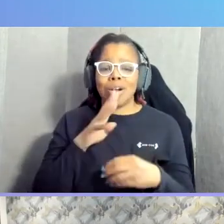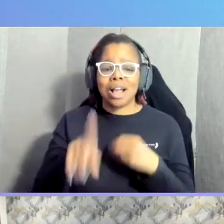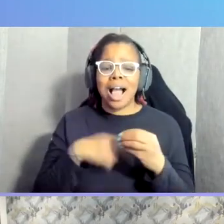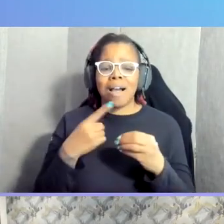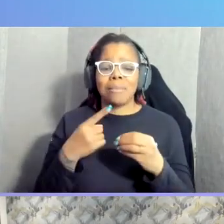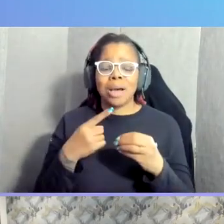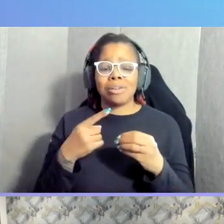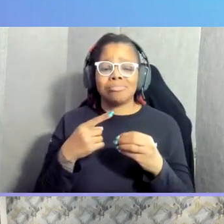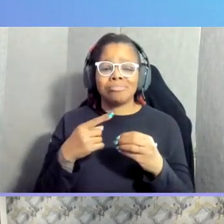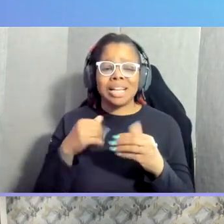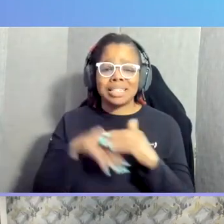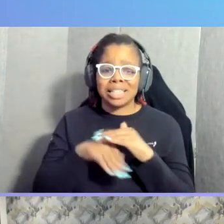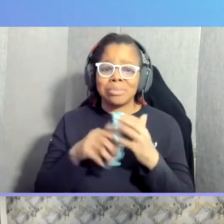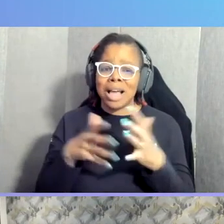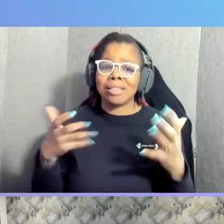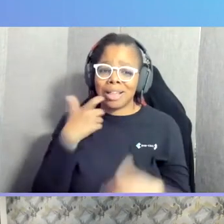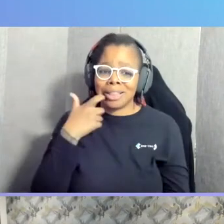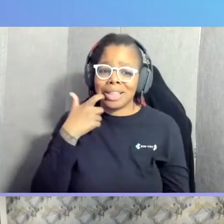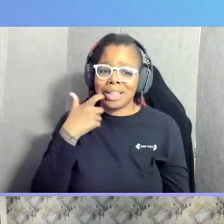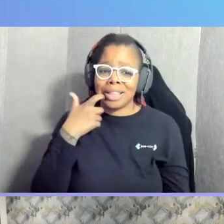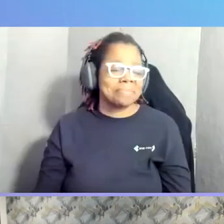accessibility lately.